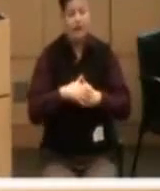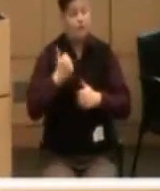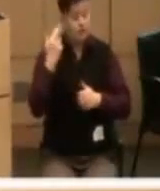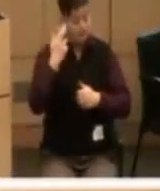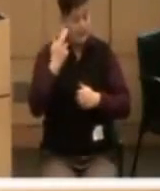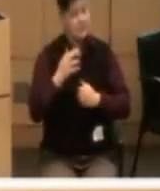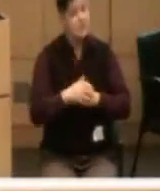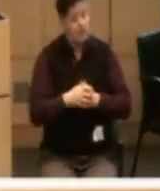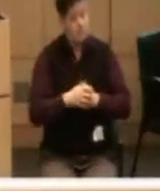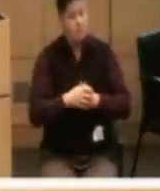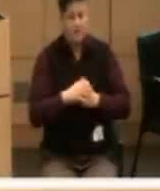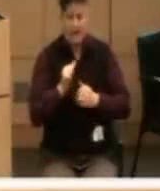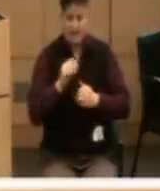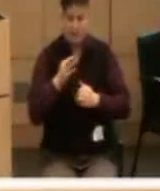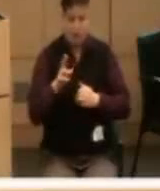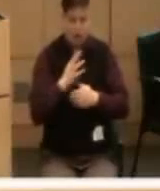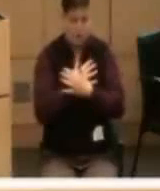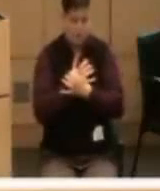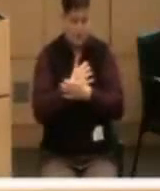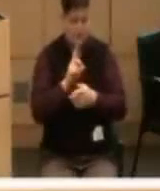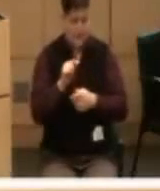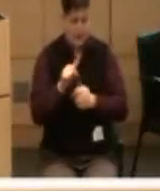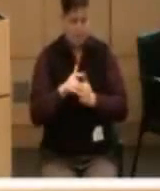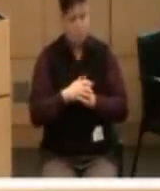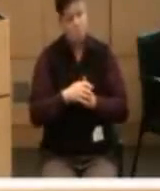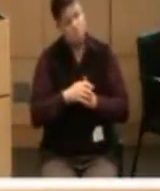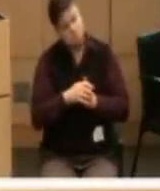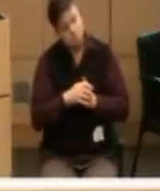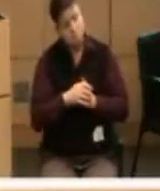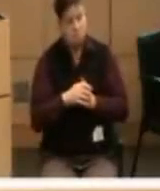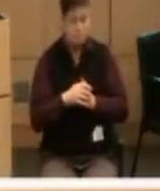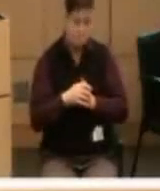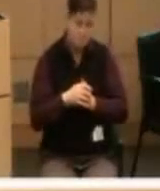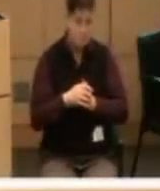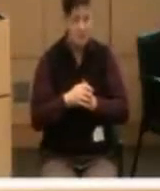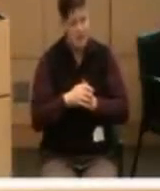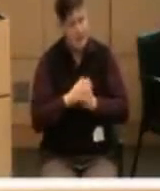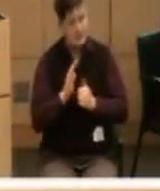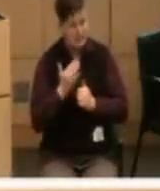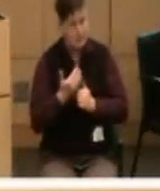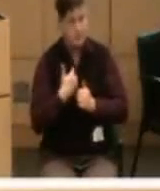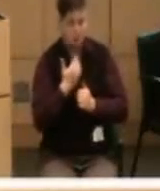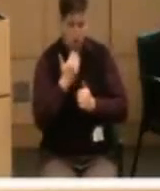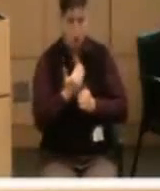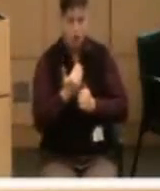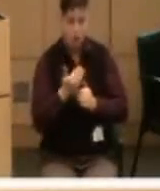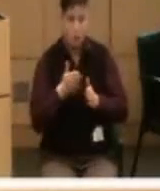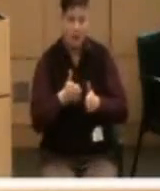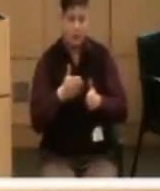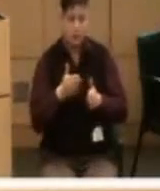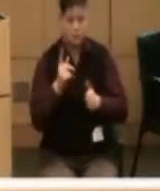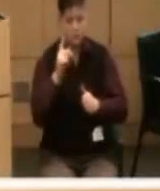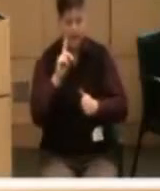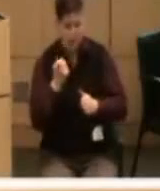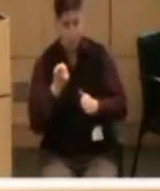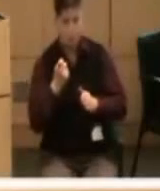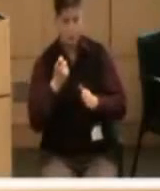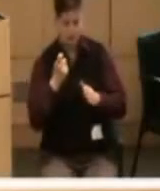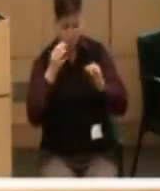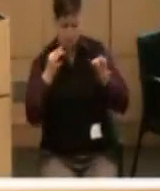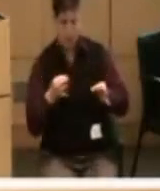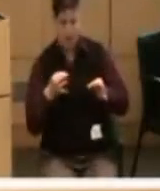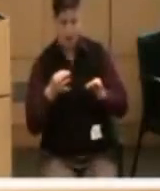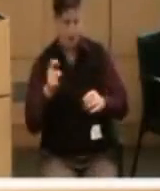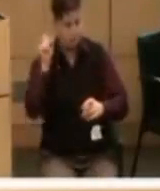but the ABR data seem to make a very good first fit for a hearing aid. Mm-hmm. So, mm-hmm. Does anybody?